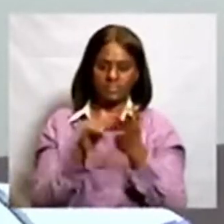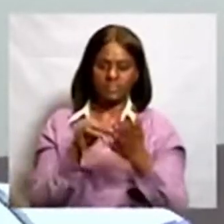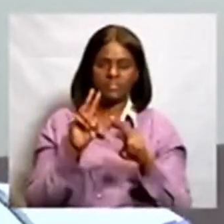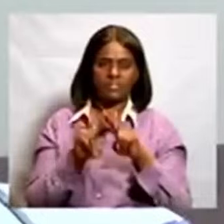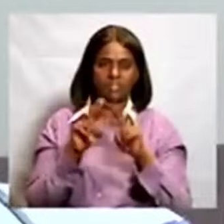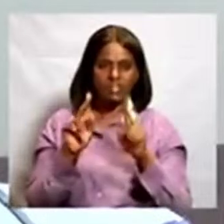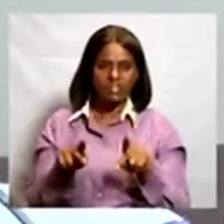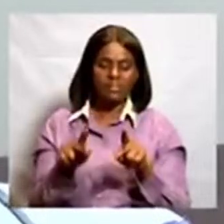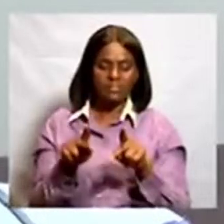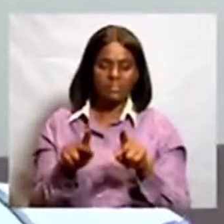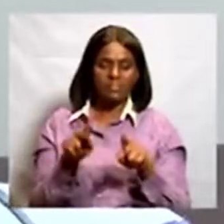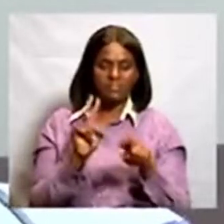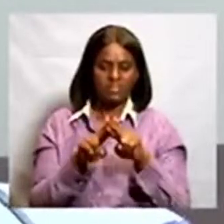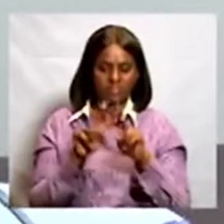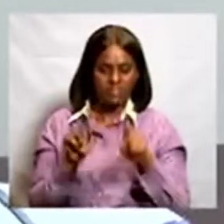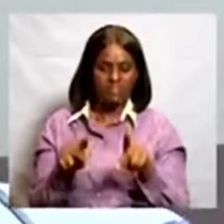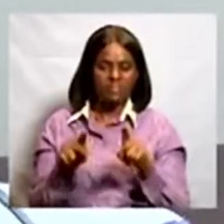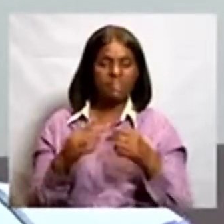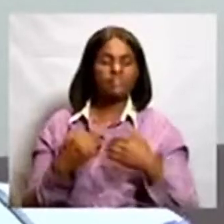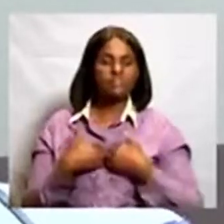Chair, they are